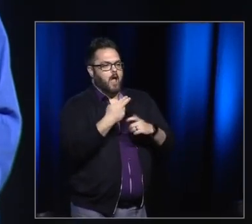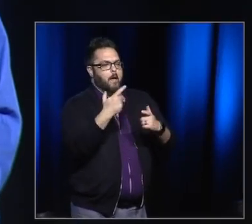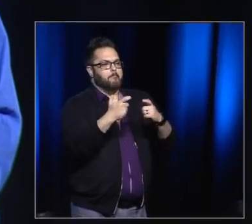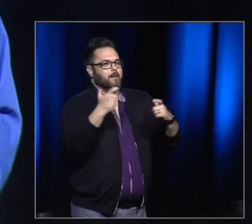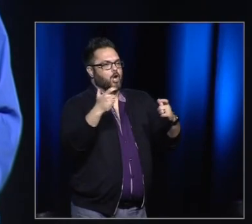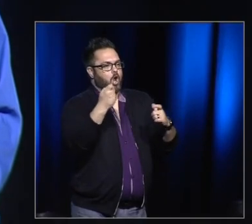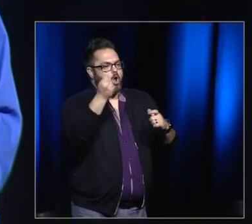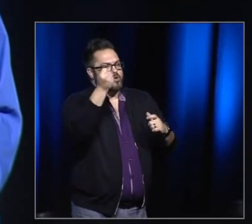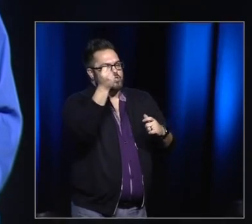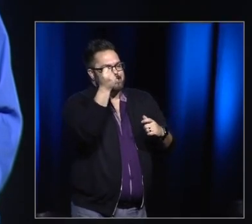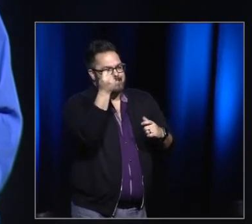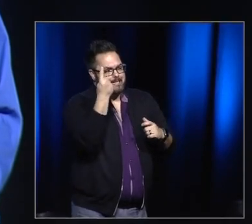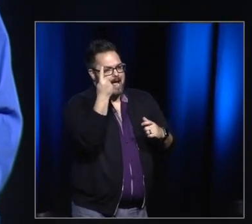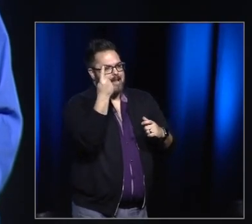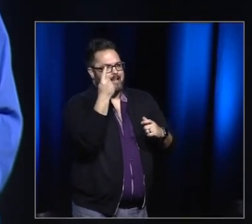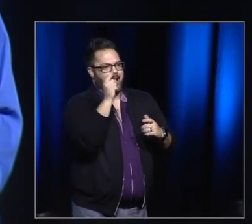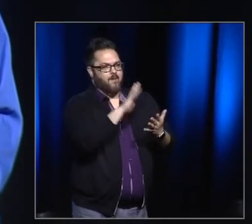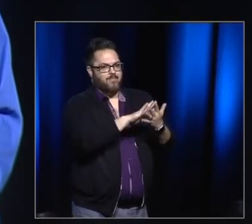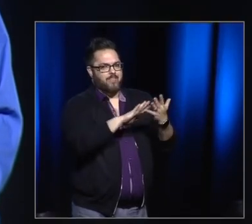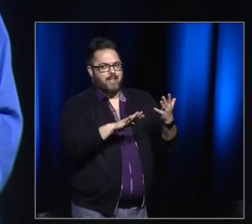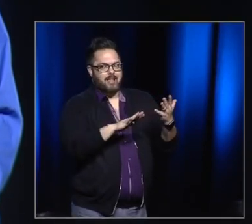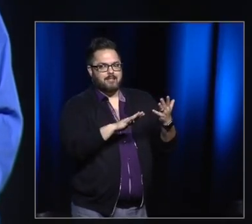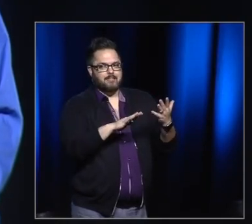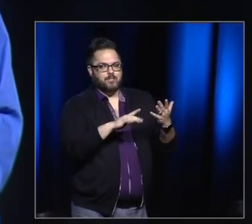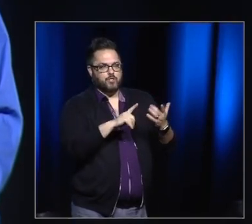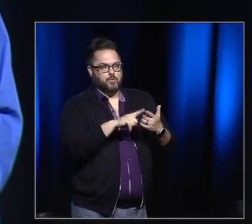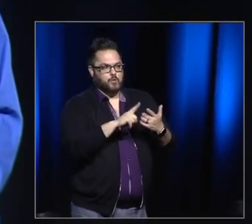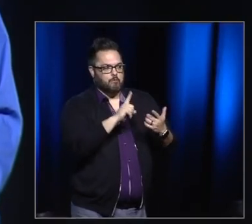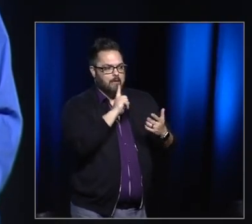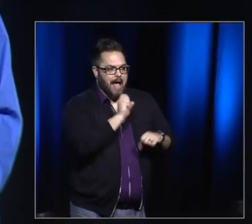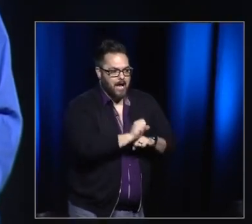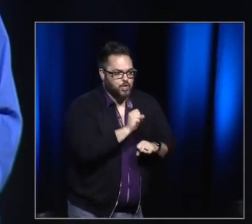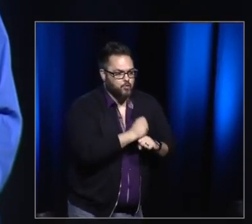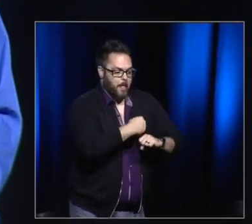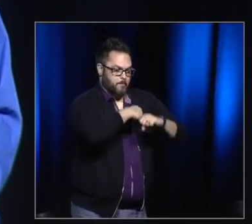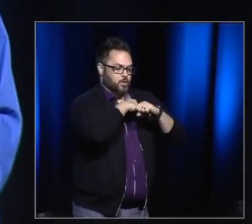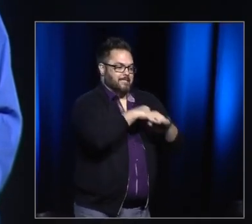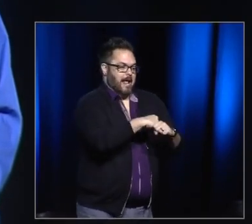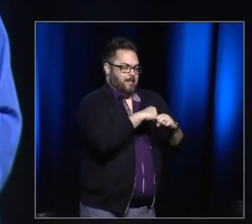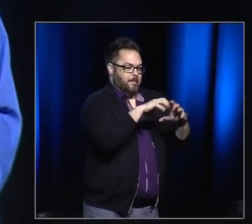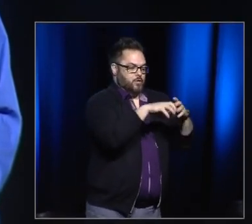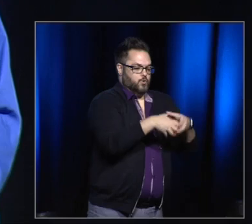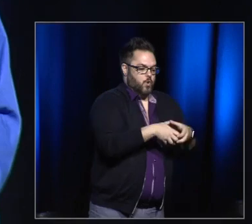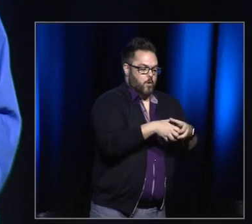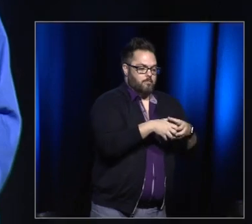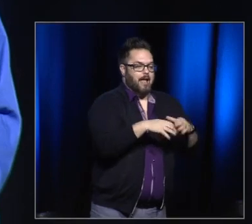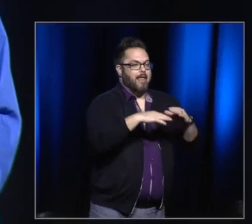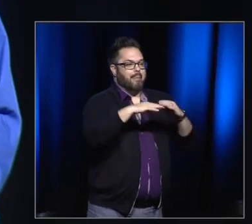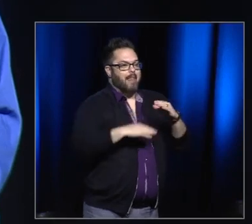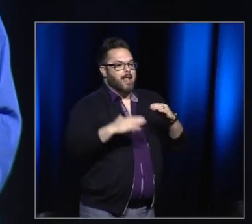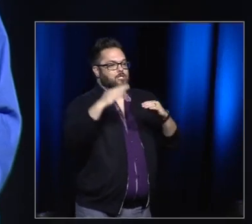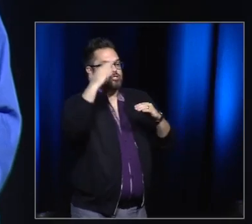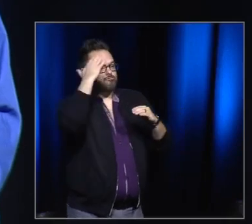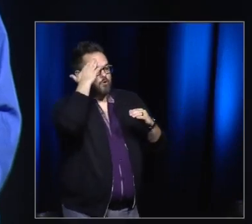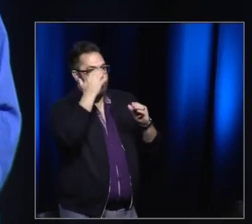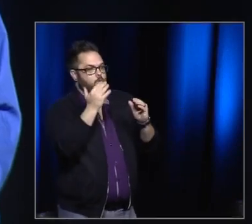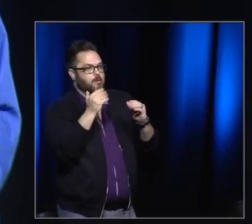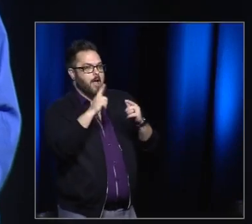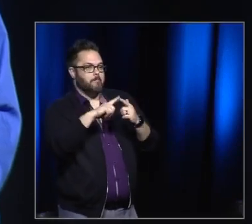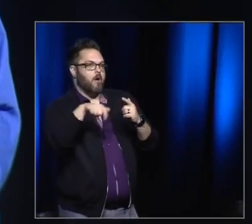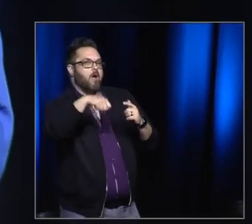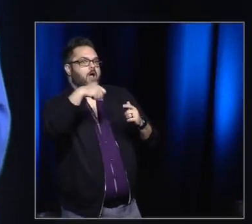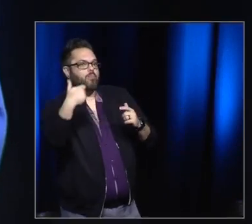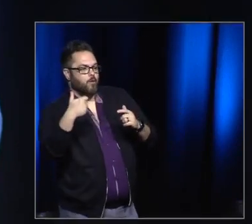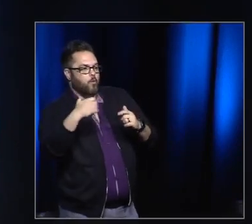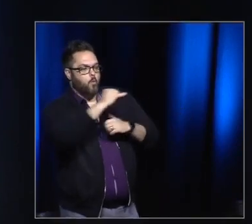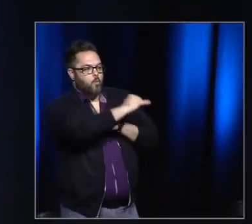of them towards actual, you know, action to protect them and less known whale and dolphin populations? Well, I